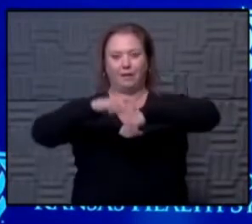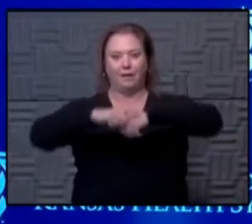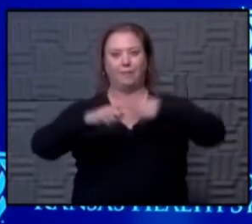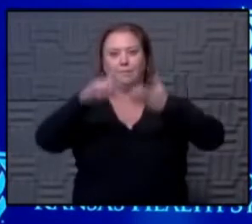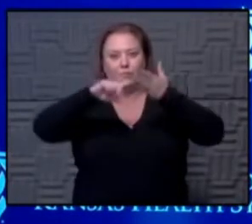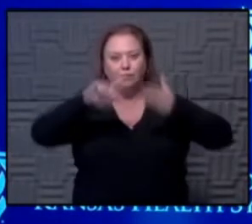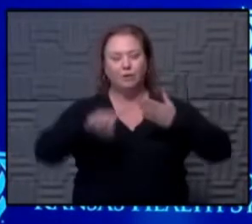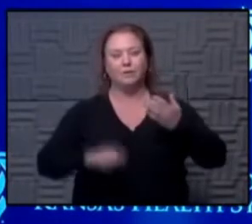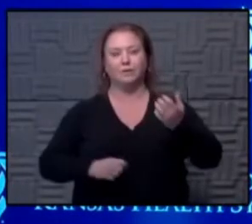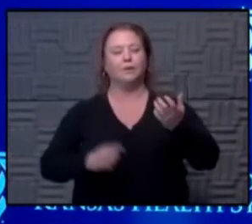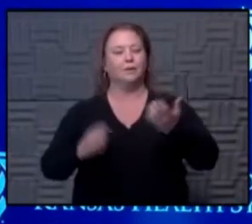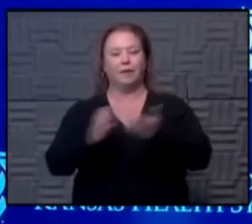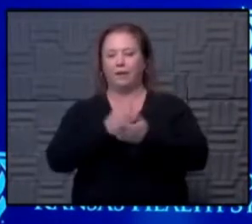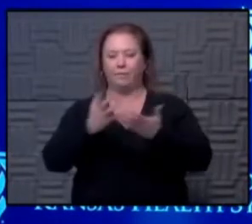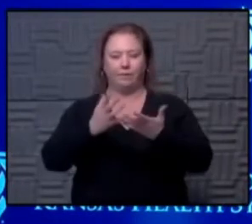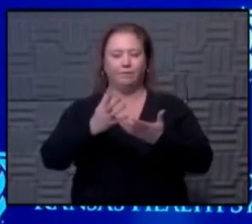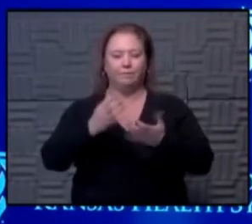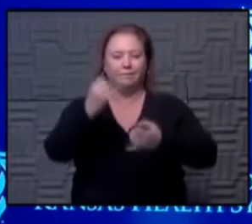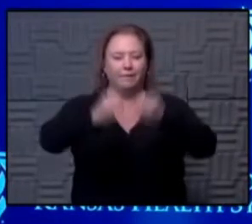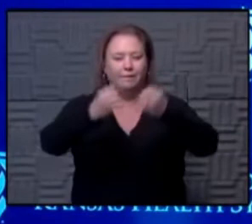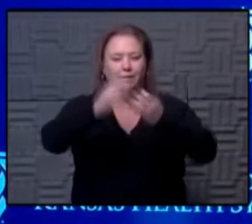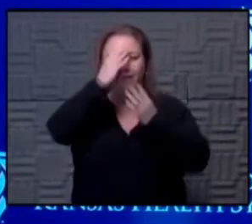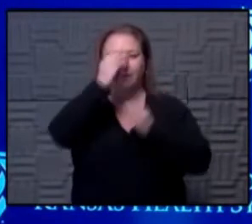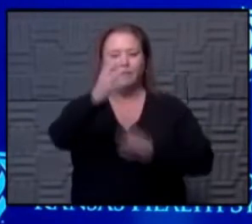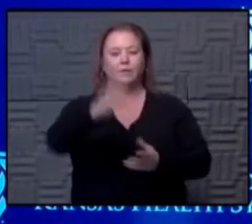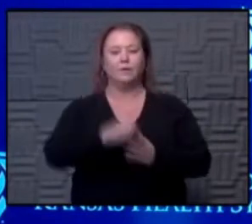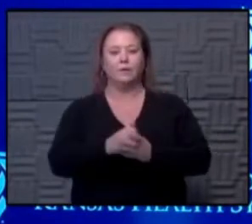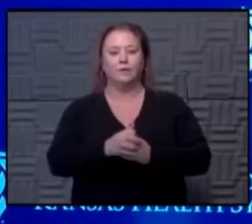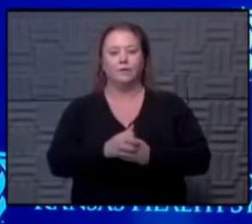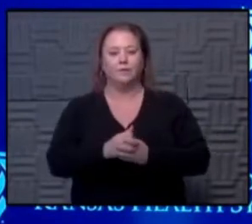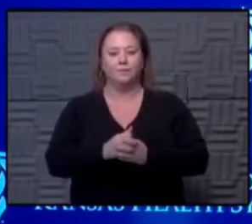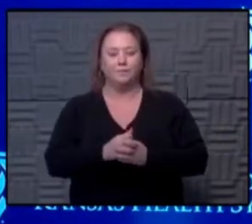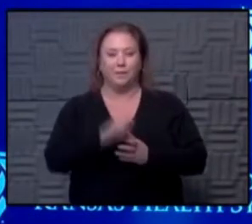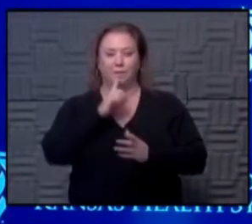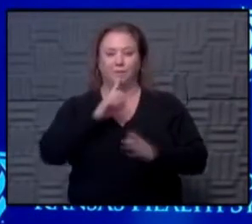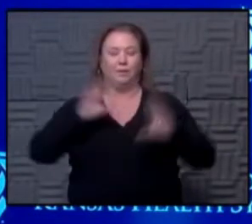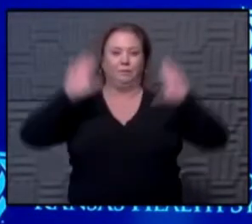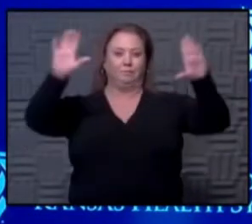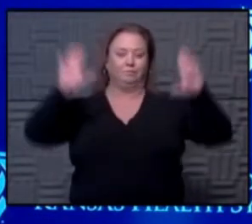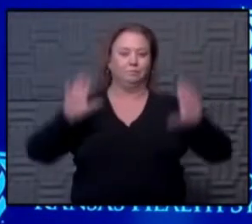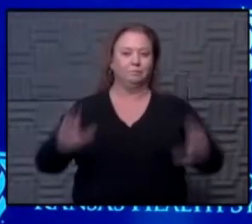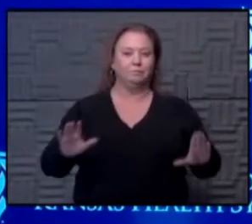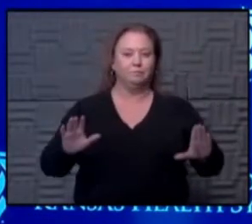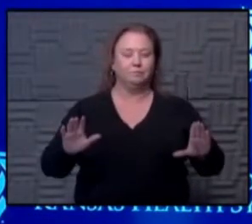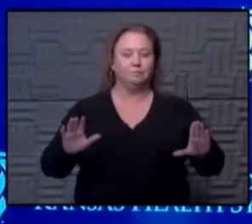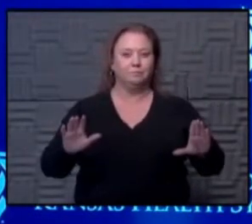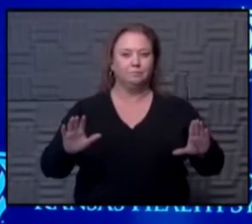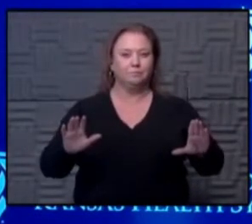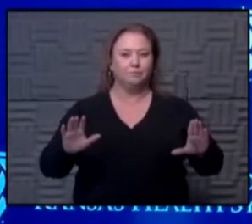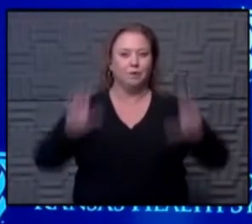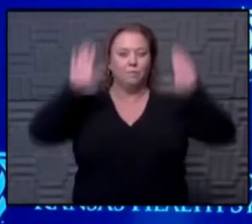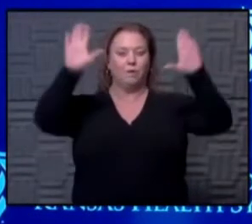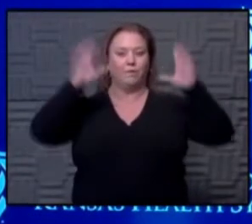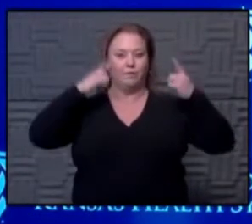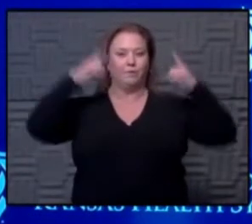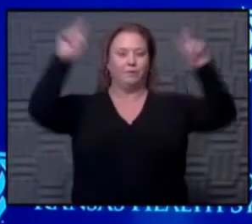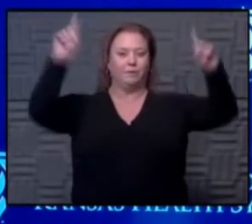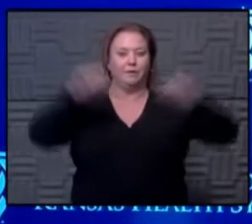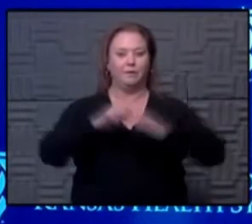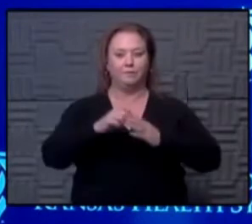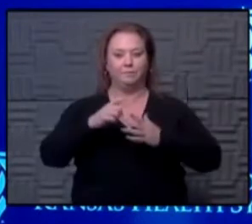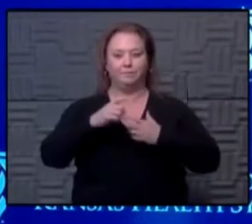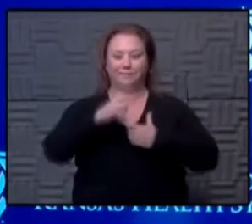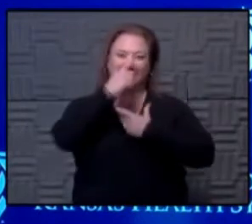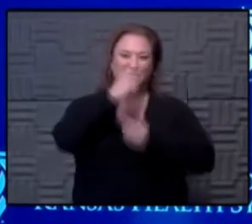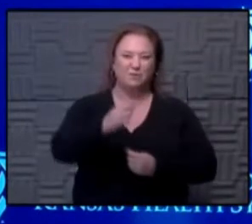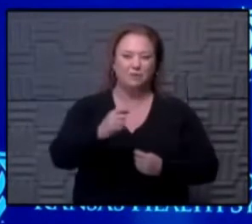supported what we see in sort of the final data. So it really is sort of a monumental sort of achievement. It's interesting, it